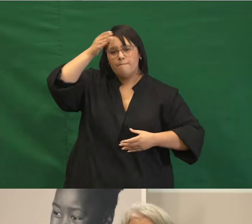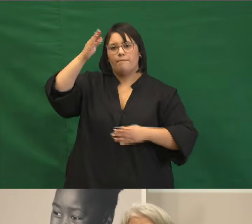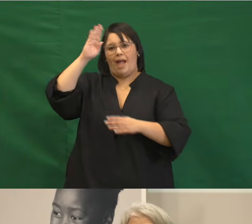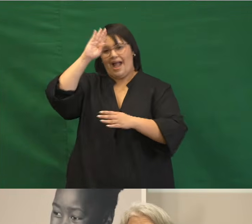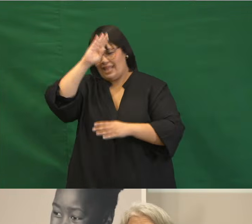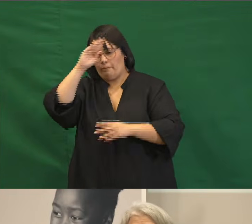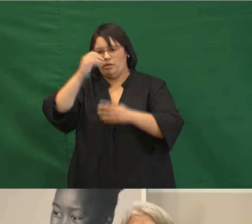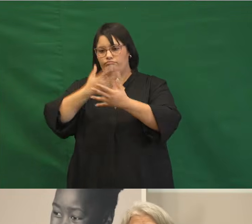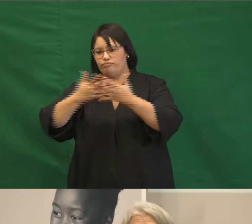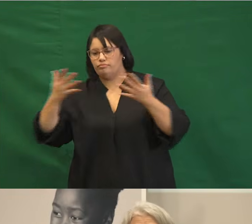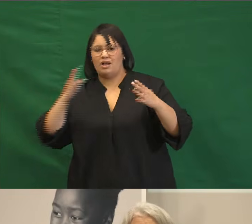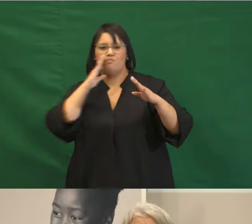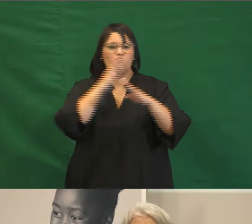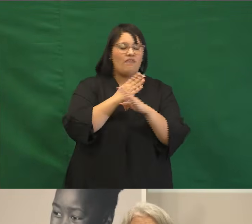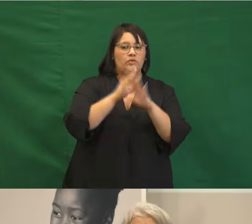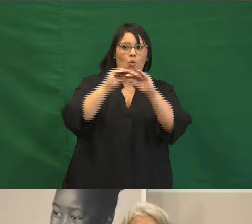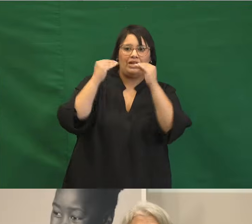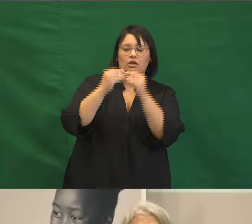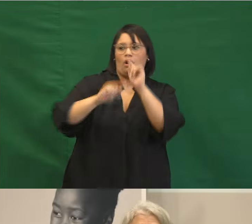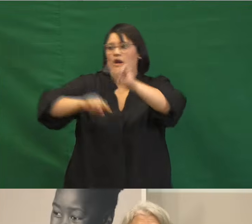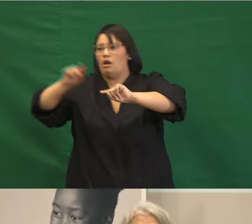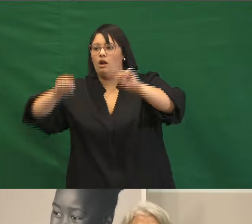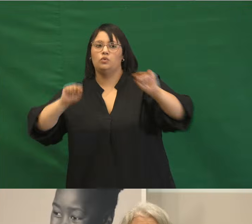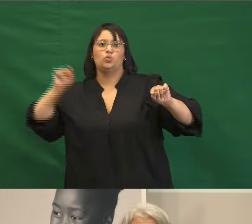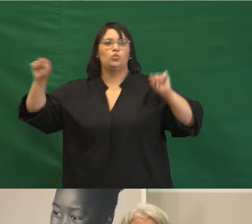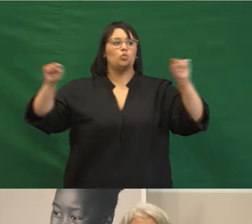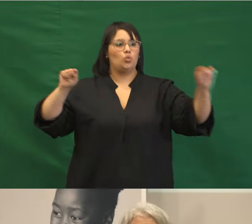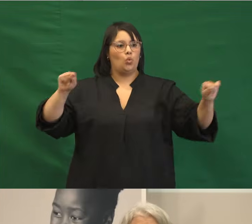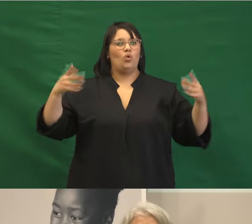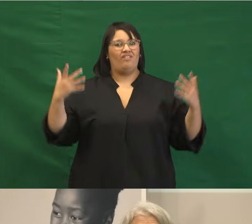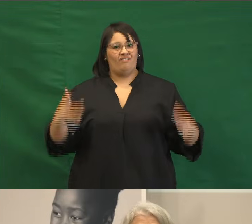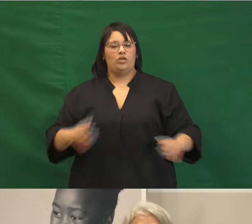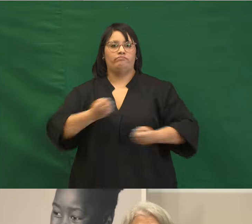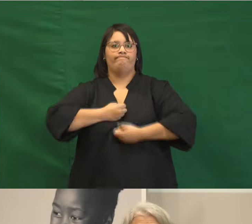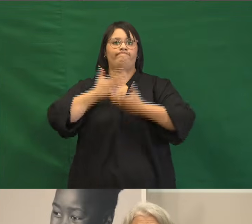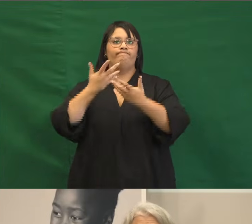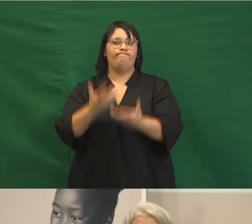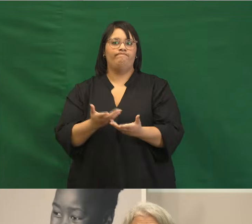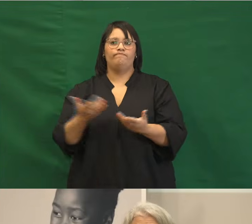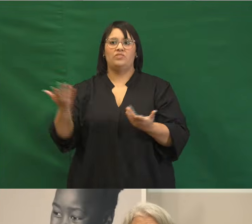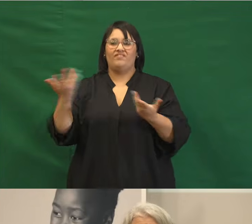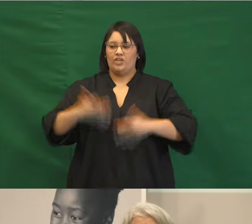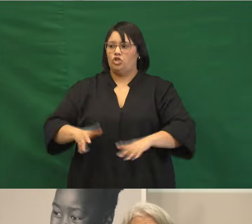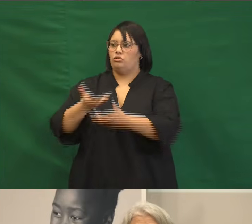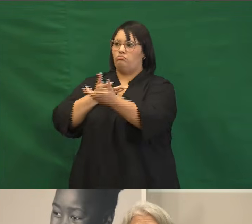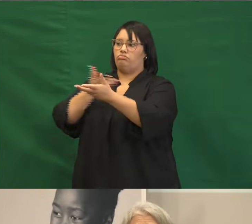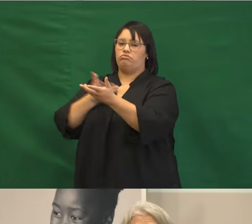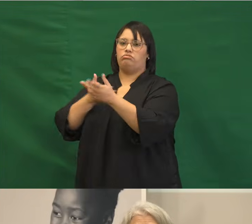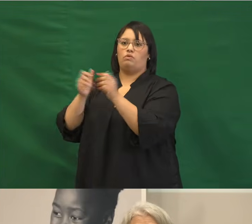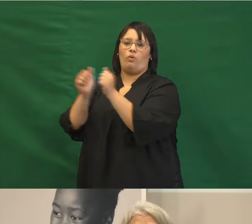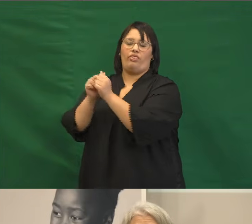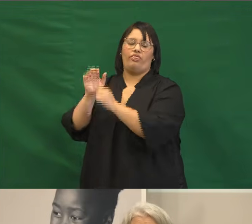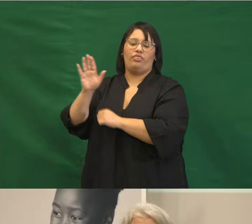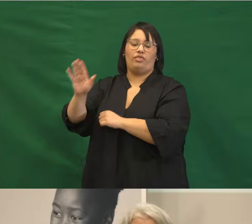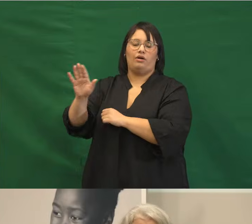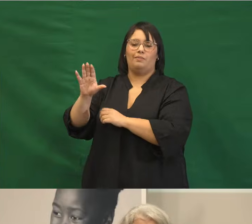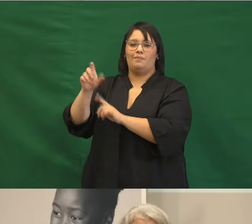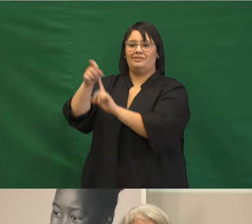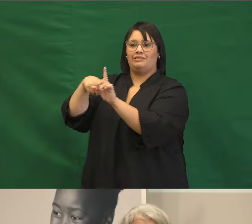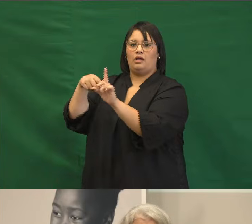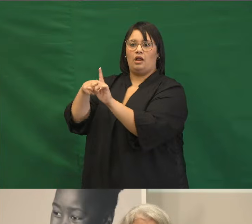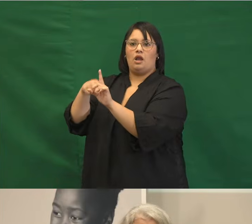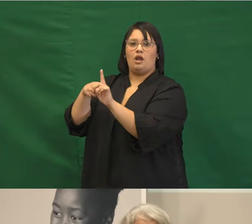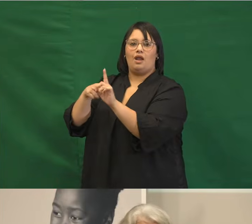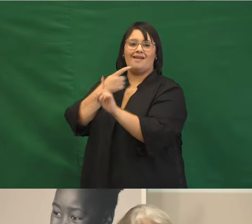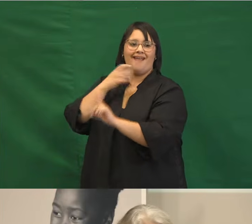private sector entities and organizations that spoke to our researcher, Candice Morgan, who